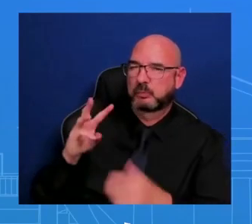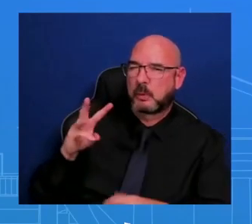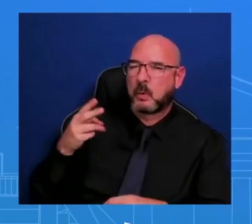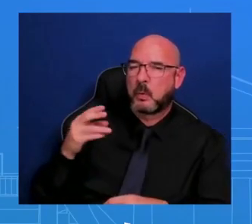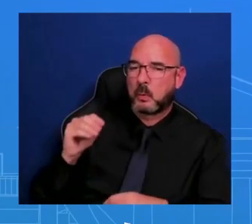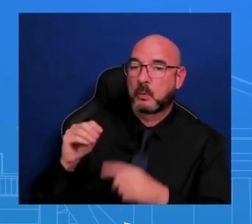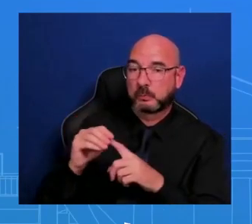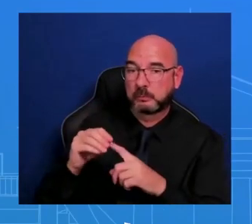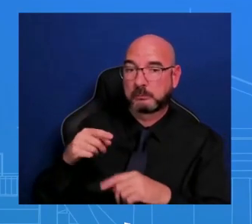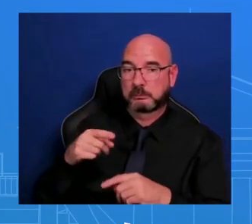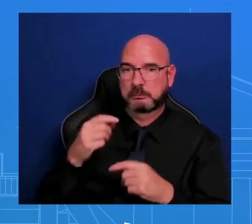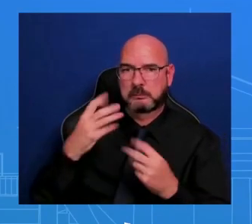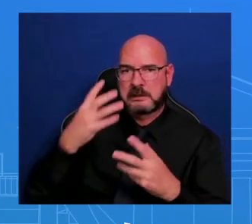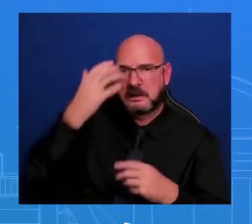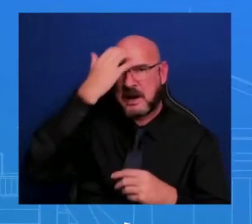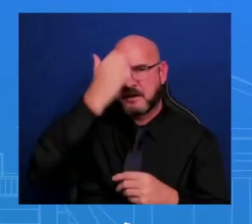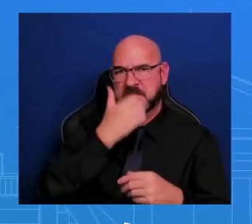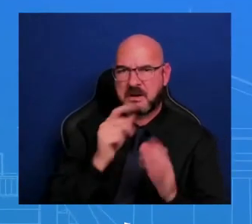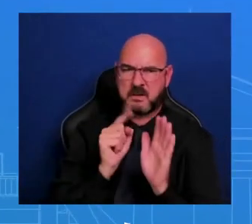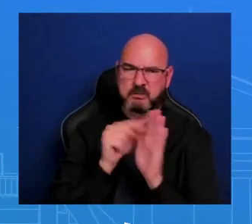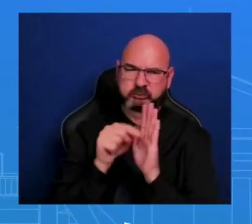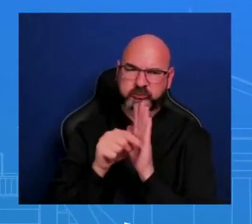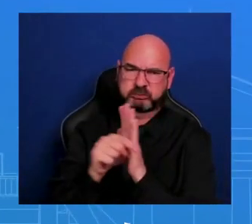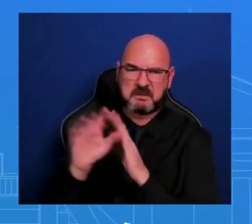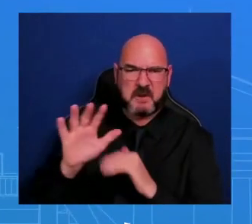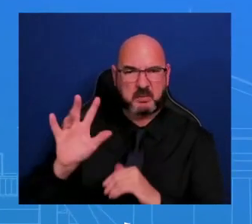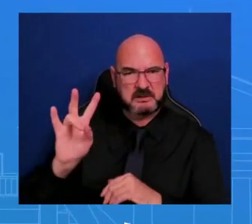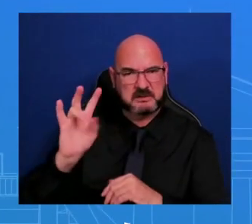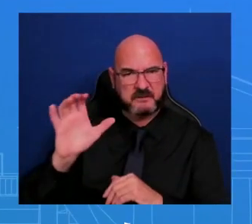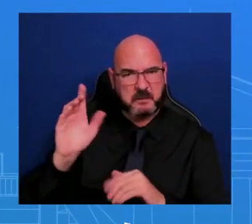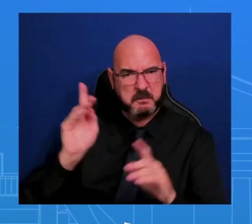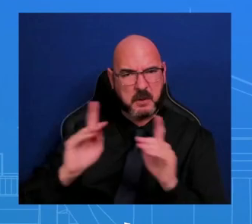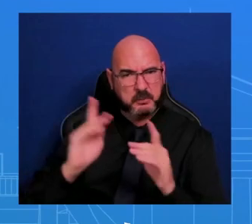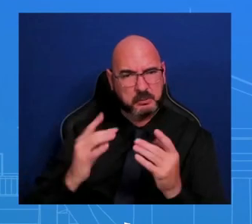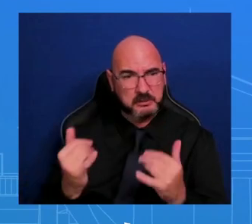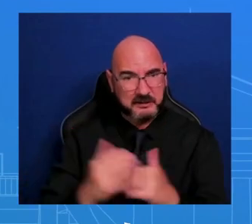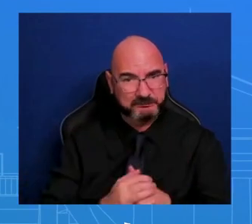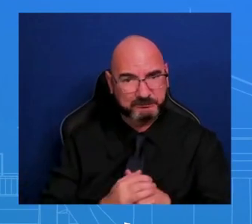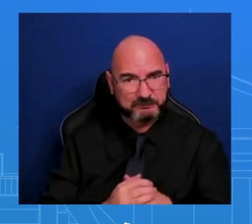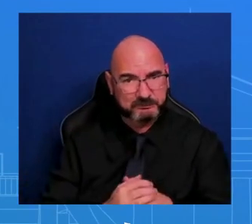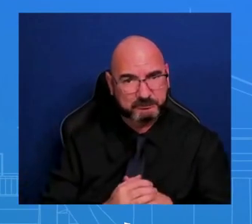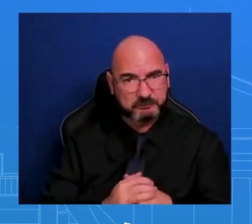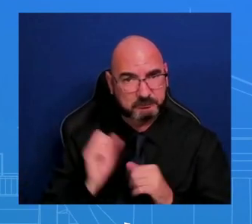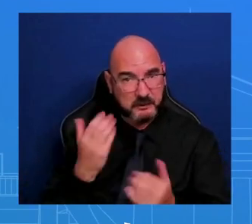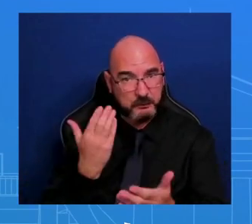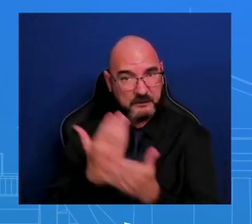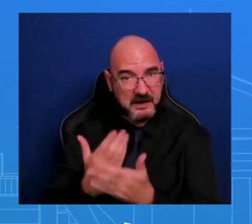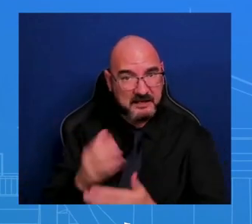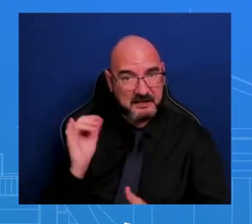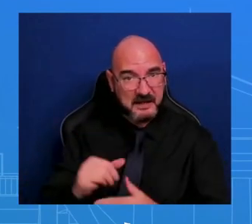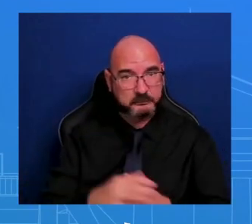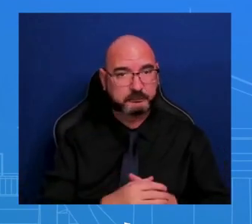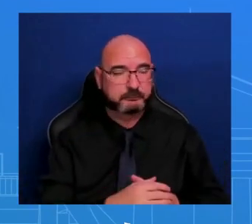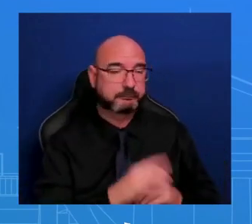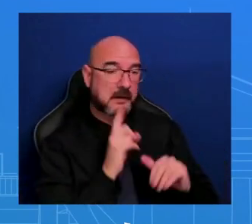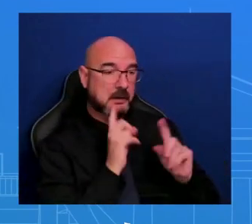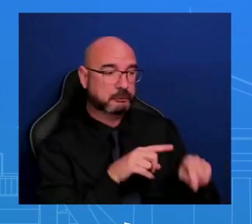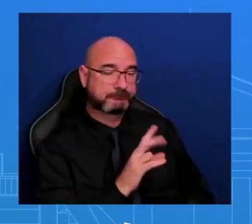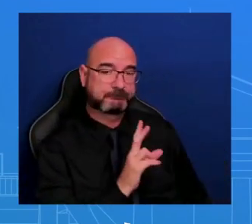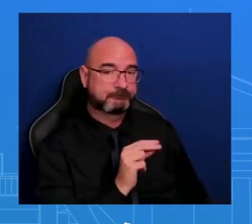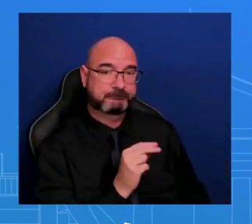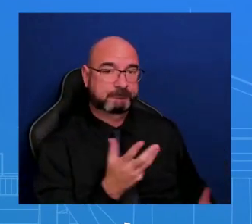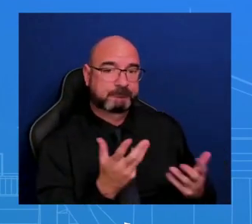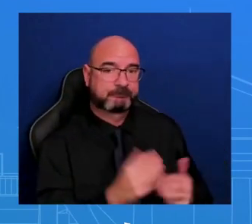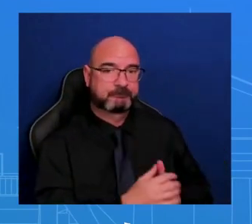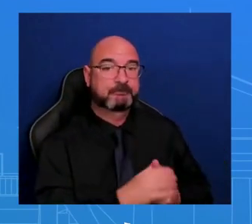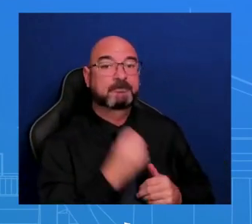that the U.S. government can verify? No. And I think you're right by you saying that the Ministry of Health is run by Hamas, and I think that all needs to be